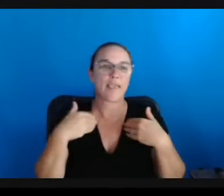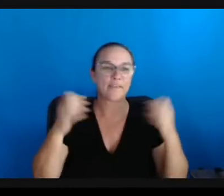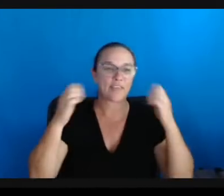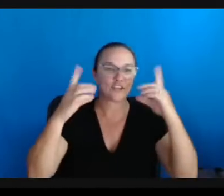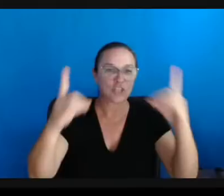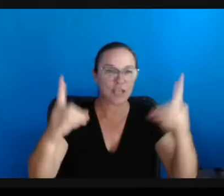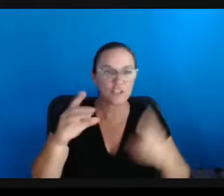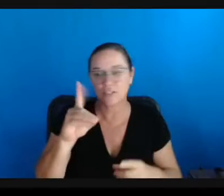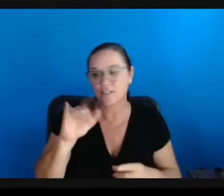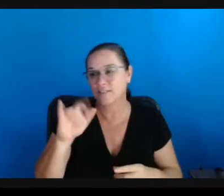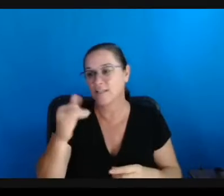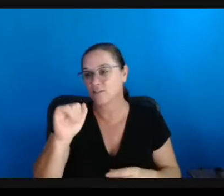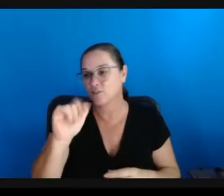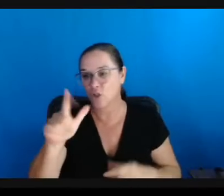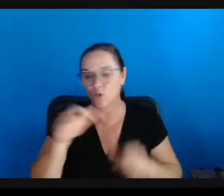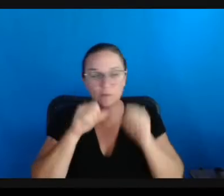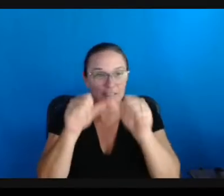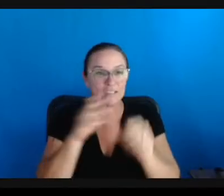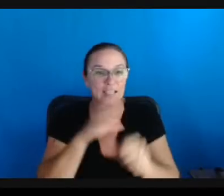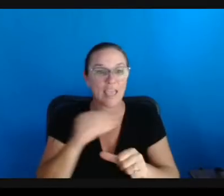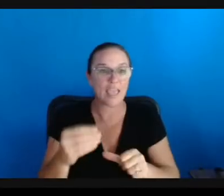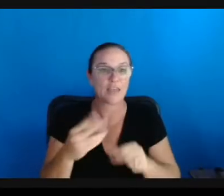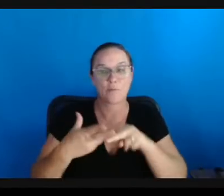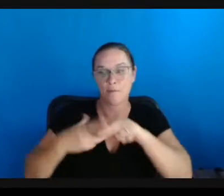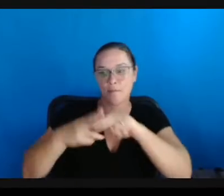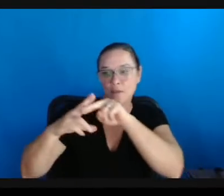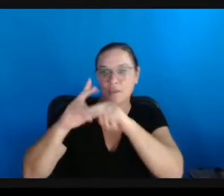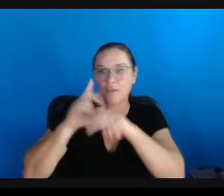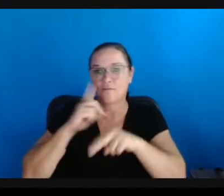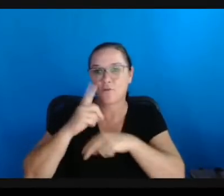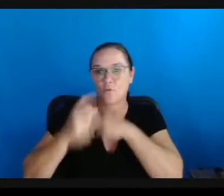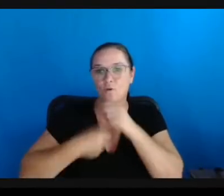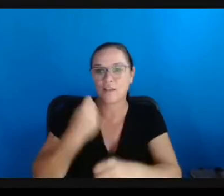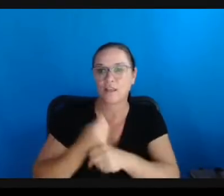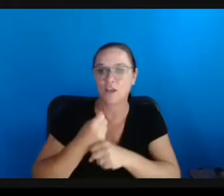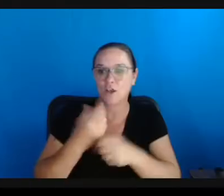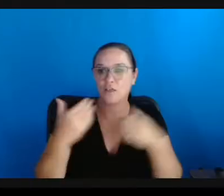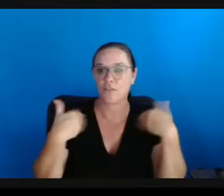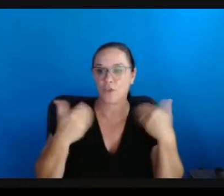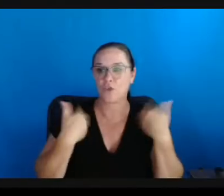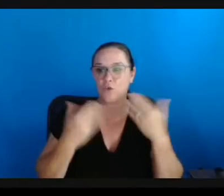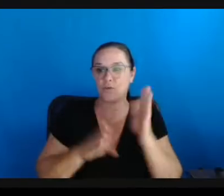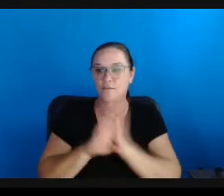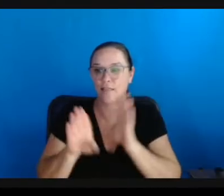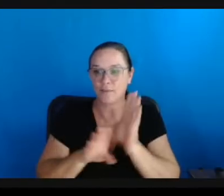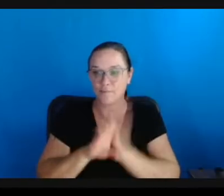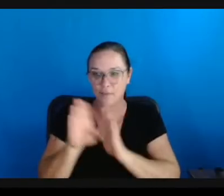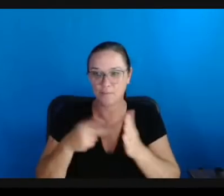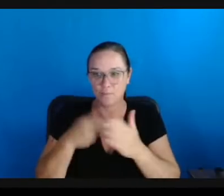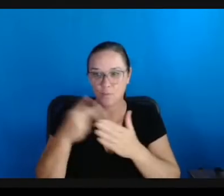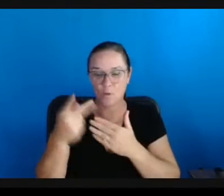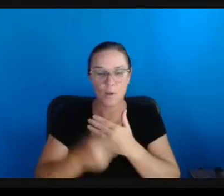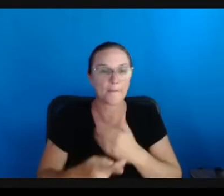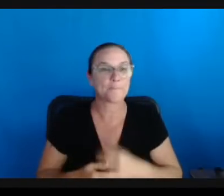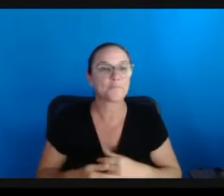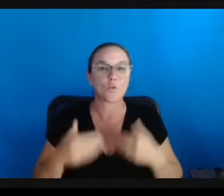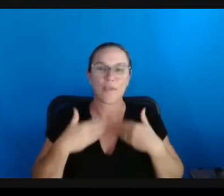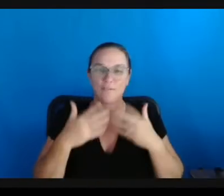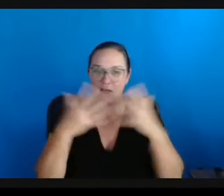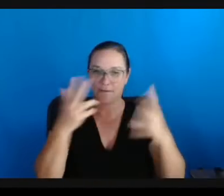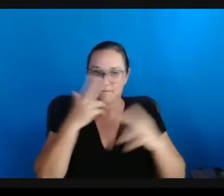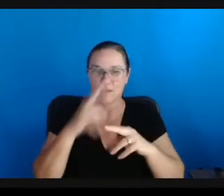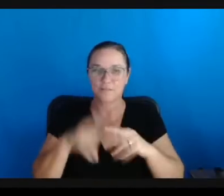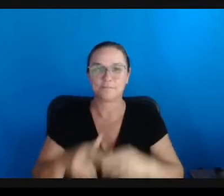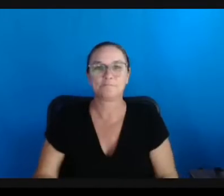digital resilience, and we have been building for the last year our youth development program. So we have a lot of fun with those right there.